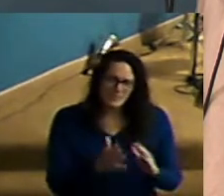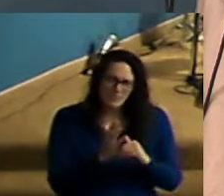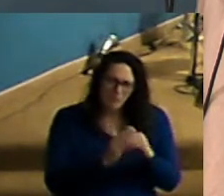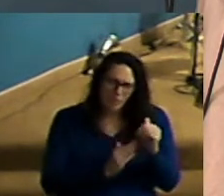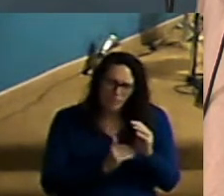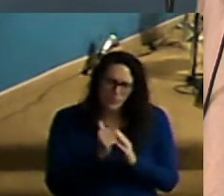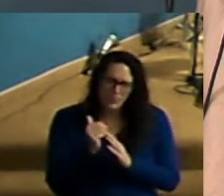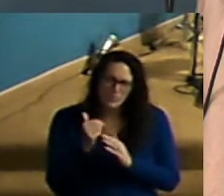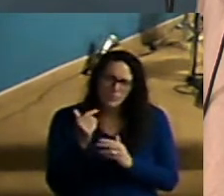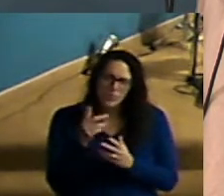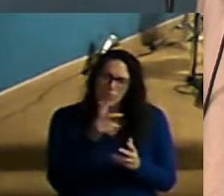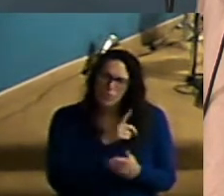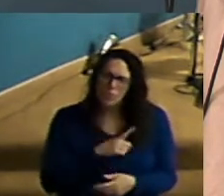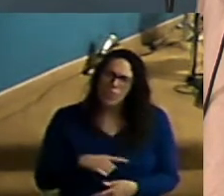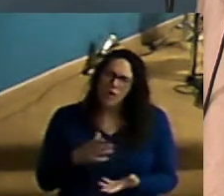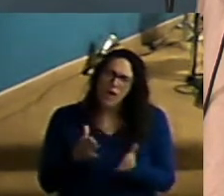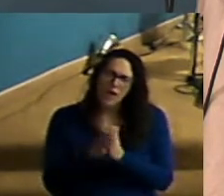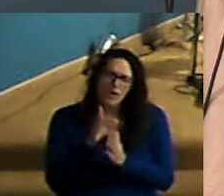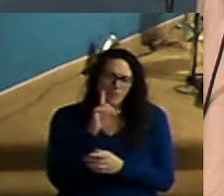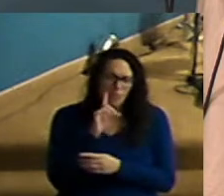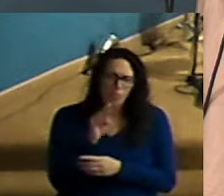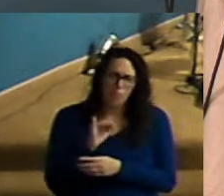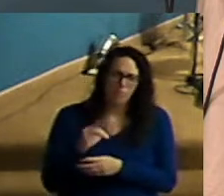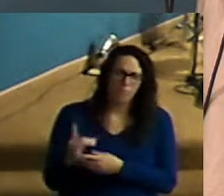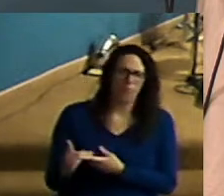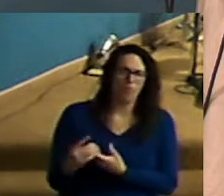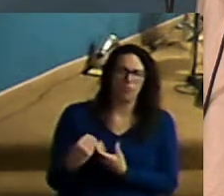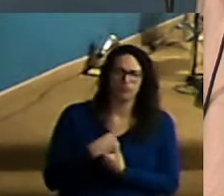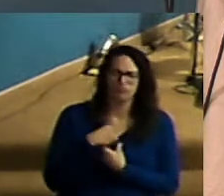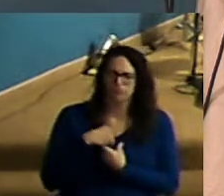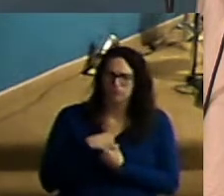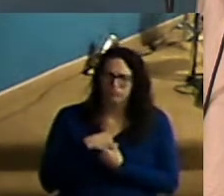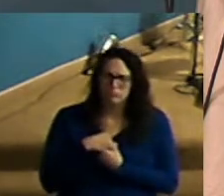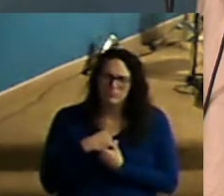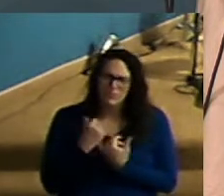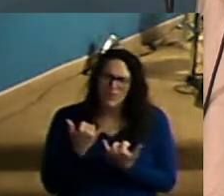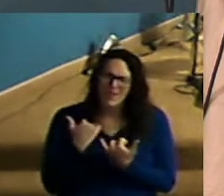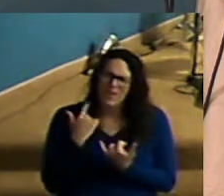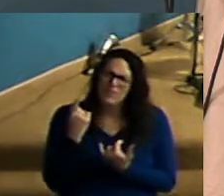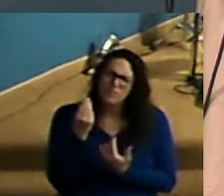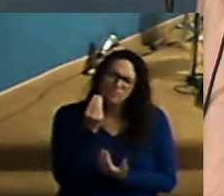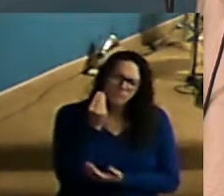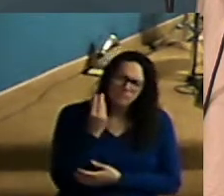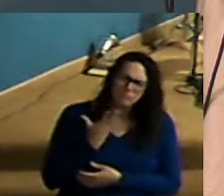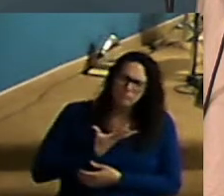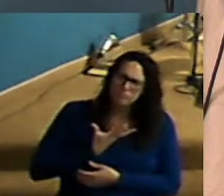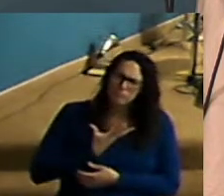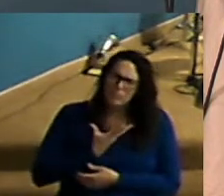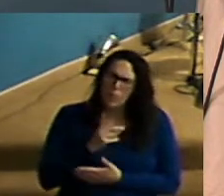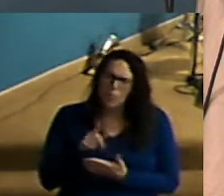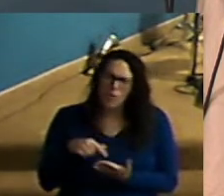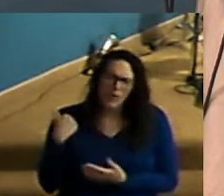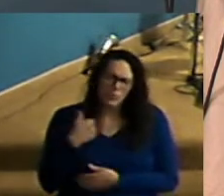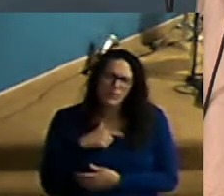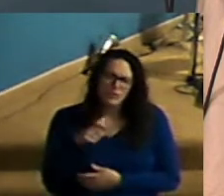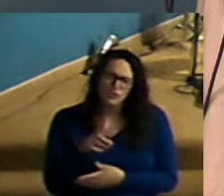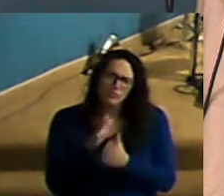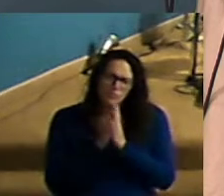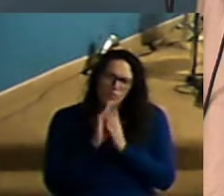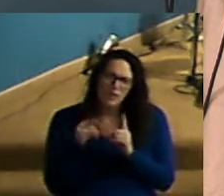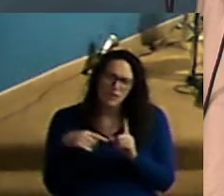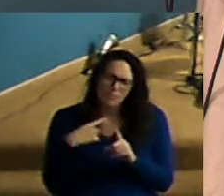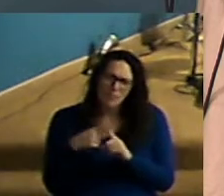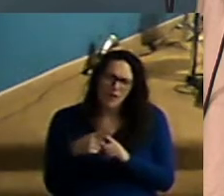Lord, I want to pray for boldness for all of us right now, in this moment. Clue us in on what we should be praying about.